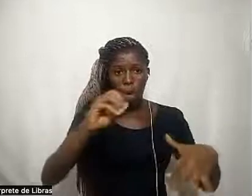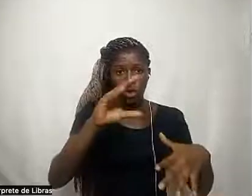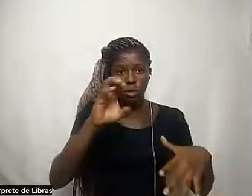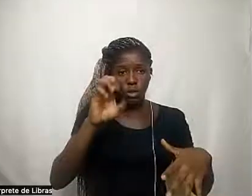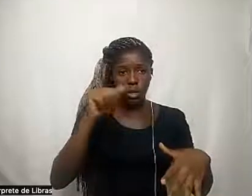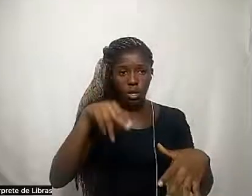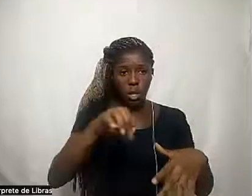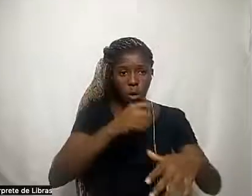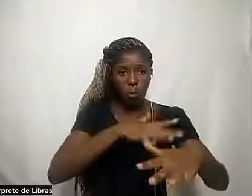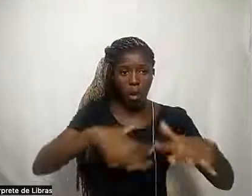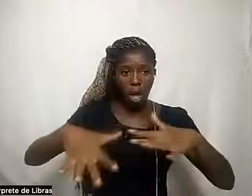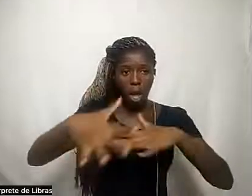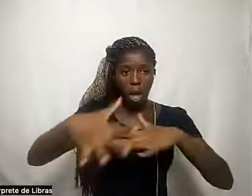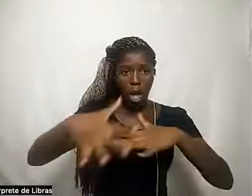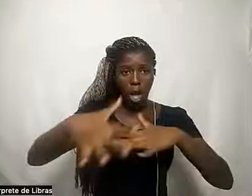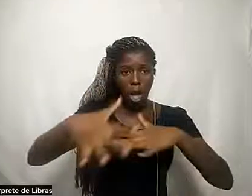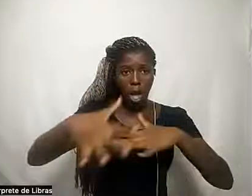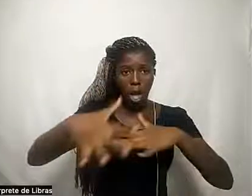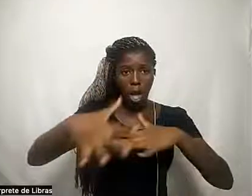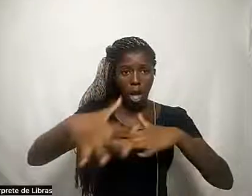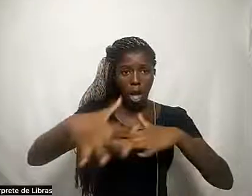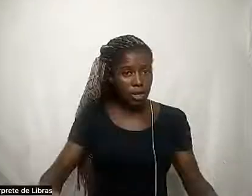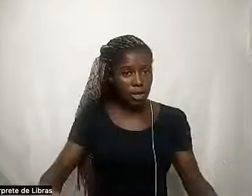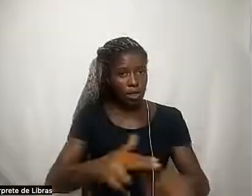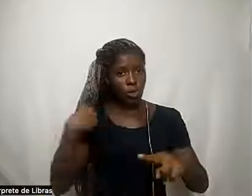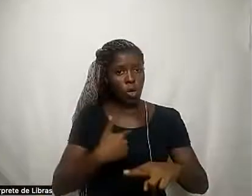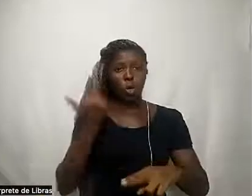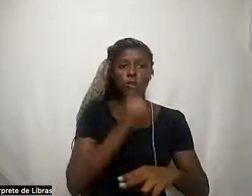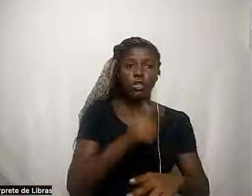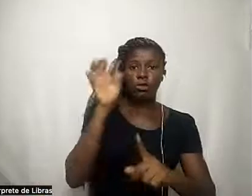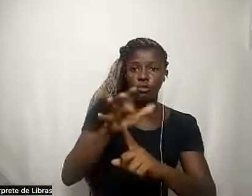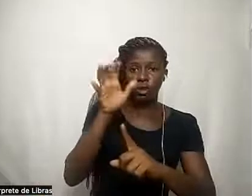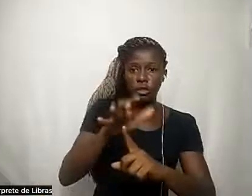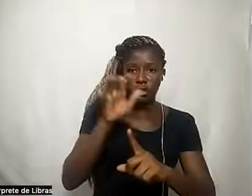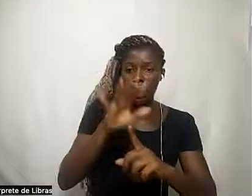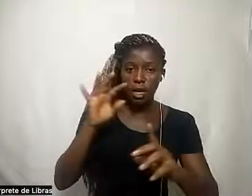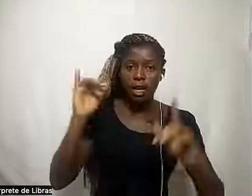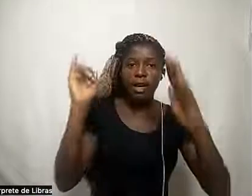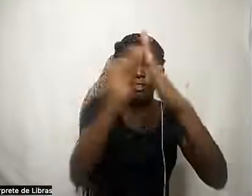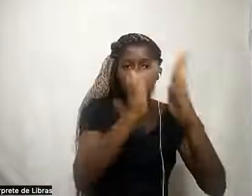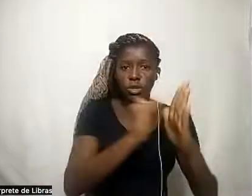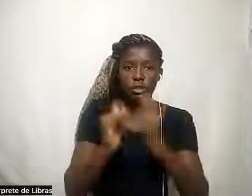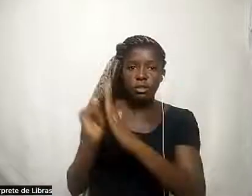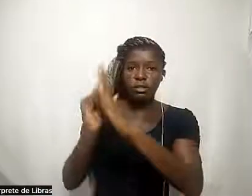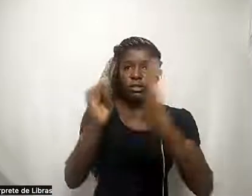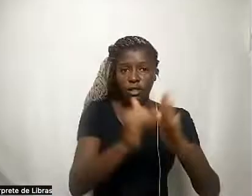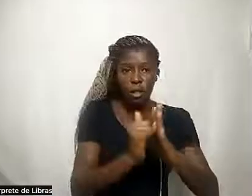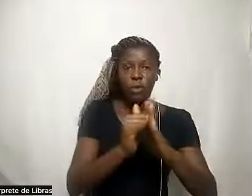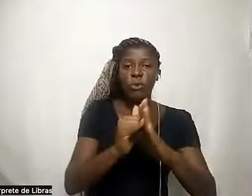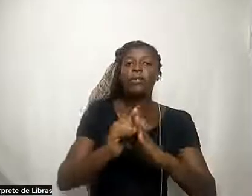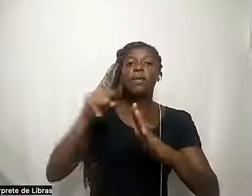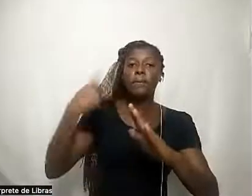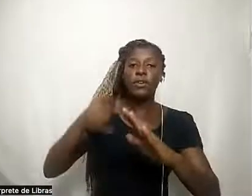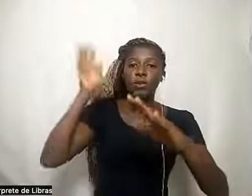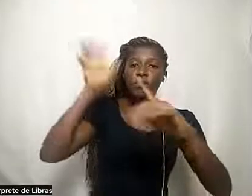And presenting our research data, we are able to influence the recommendations of such organizations that are able to